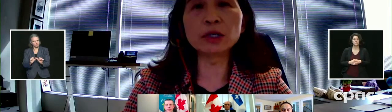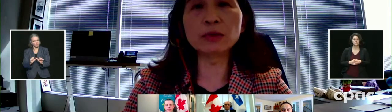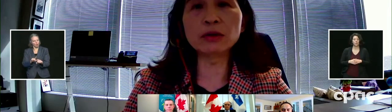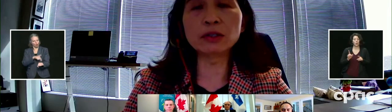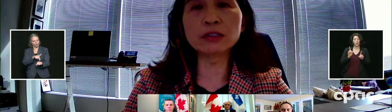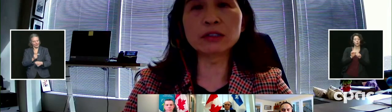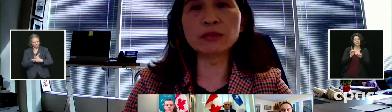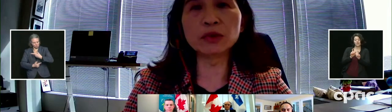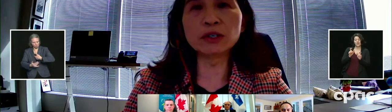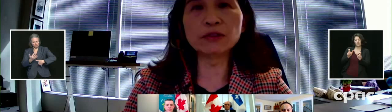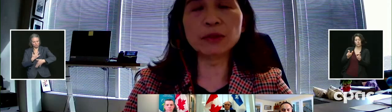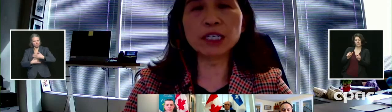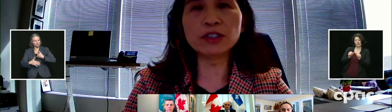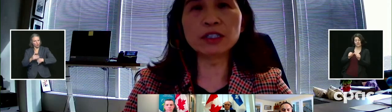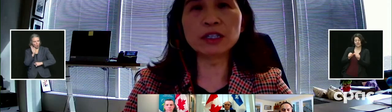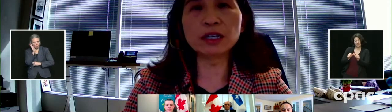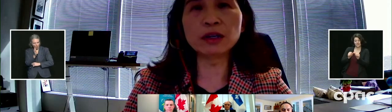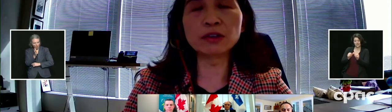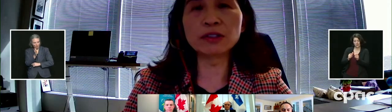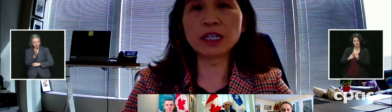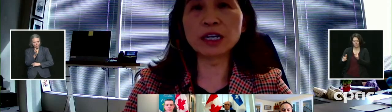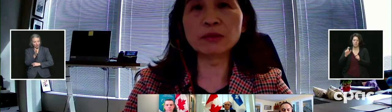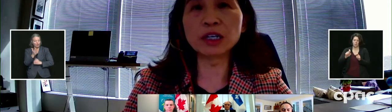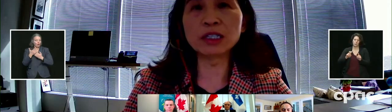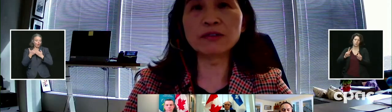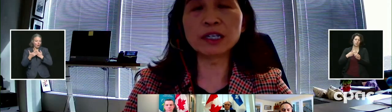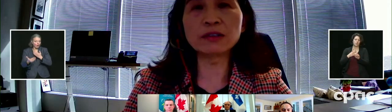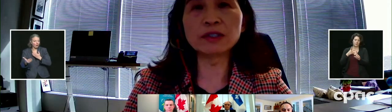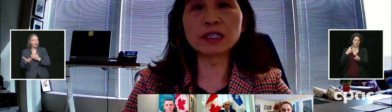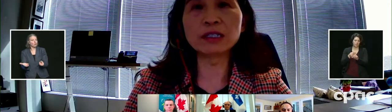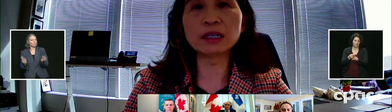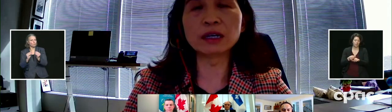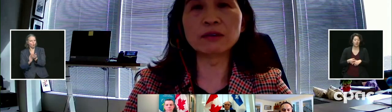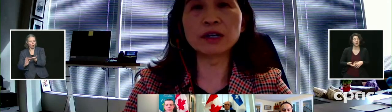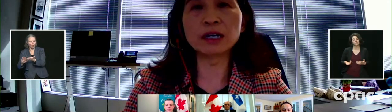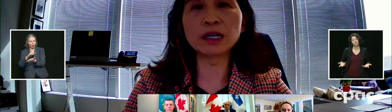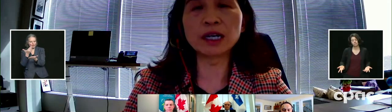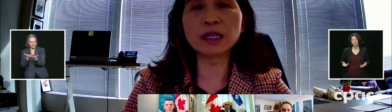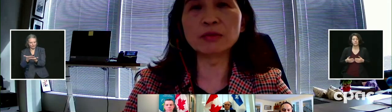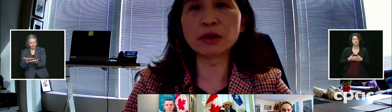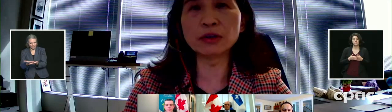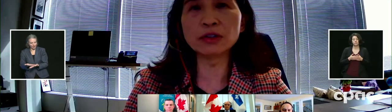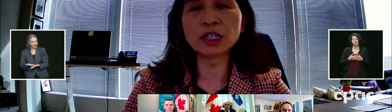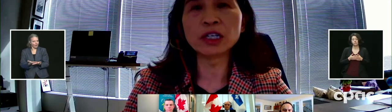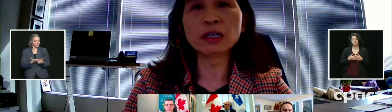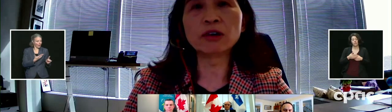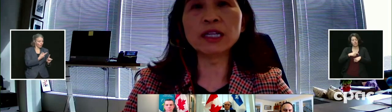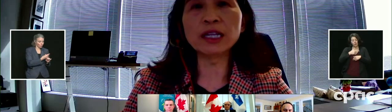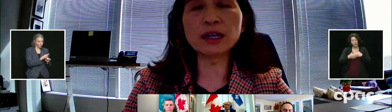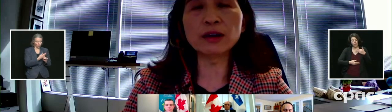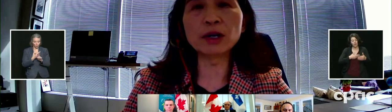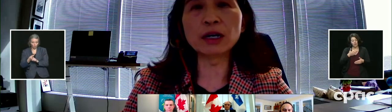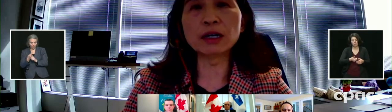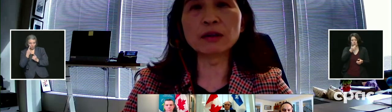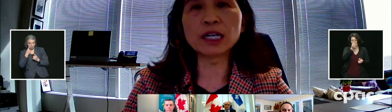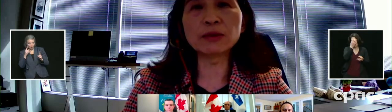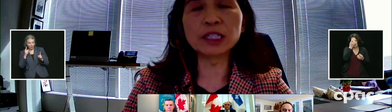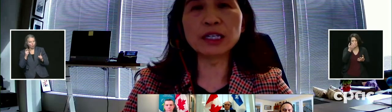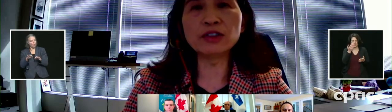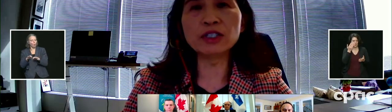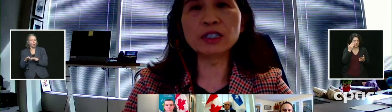think we will also get more information with time on the effectiveness of that approach. Right now,